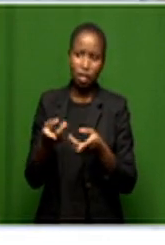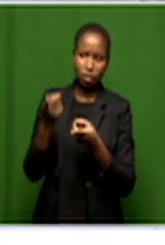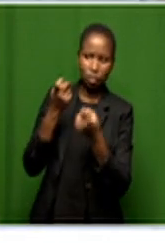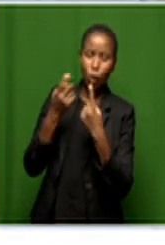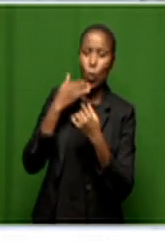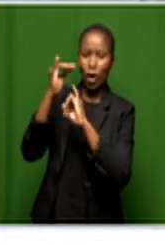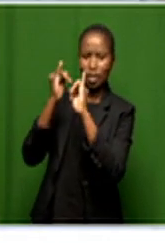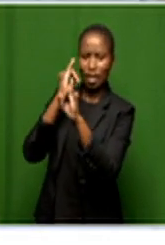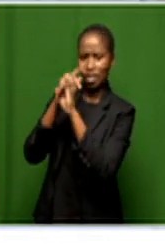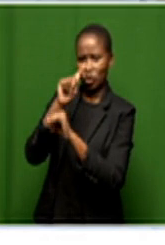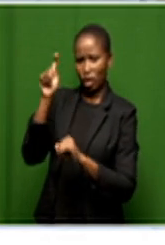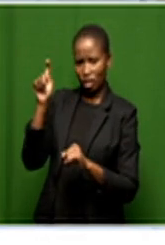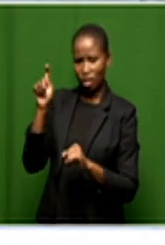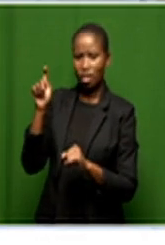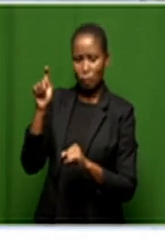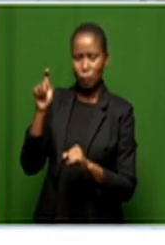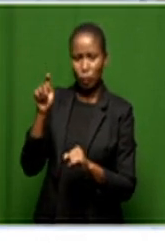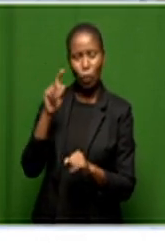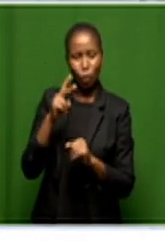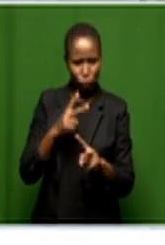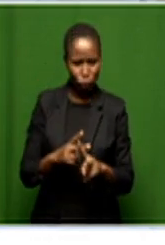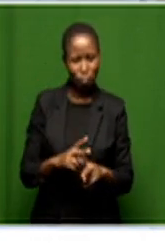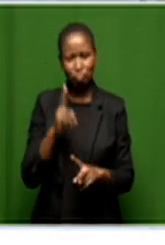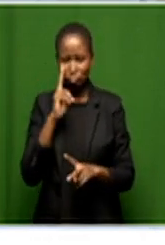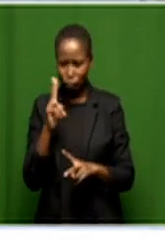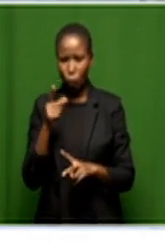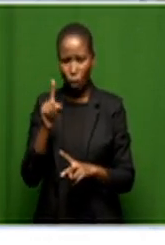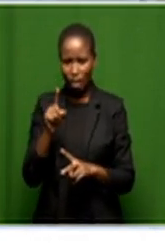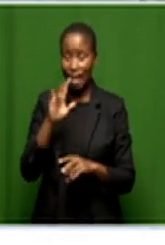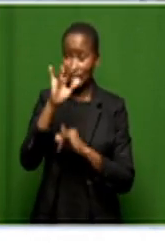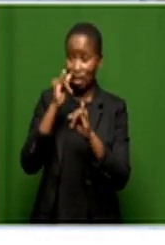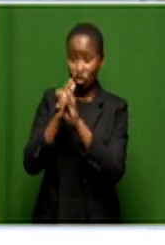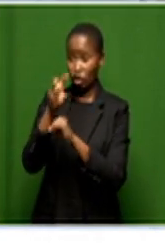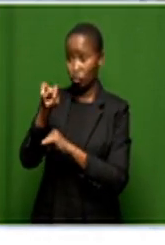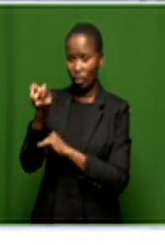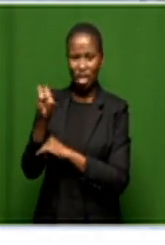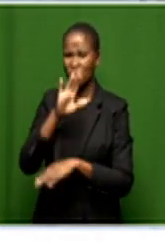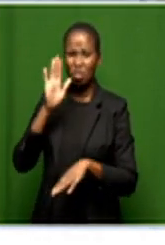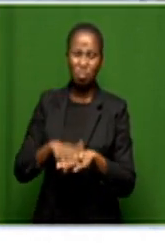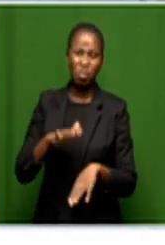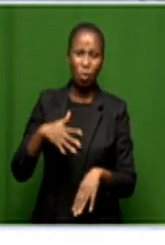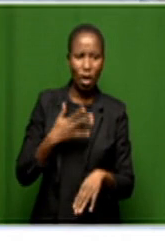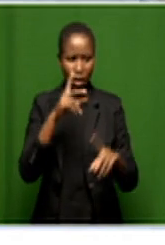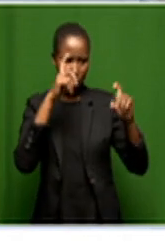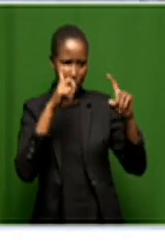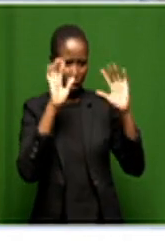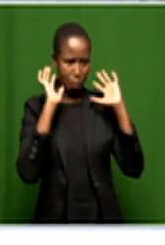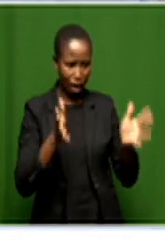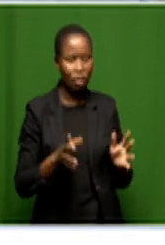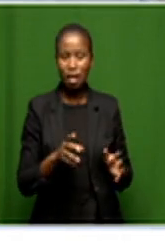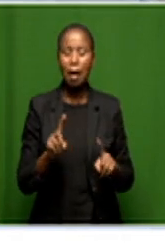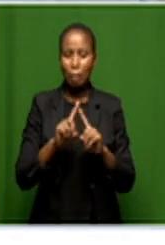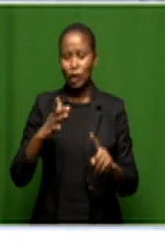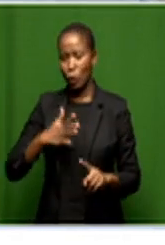in. Trends are certainly telling us that the international traveler no longer just want to take pictures and move away, but they want to